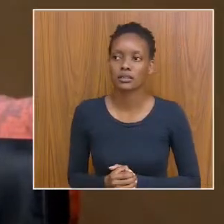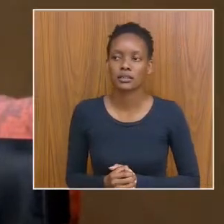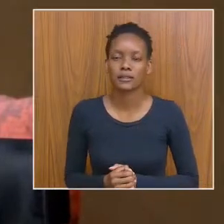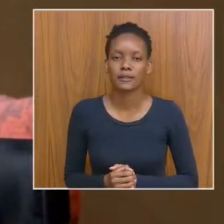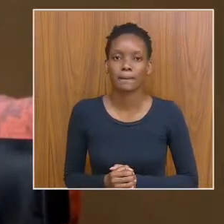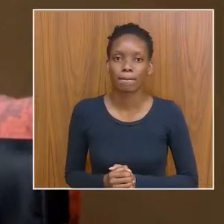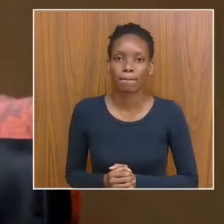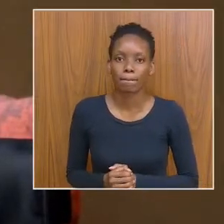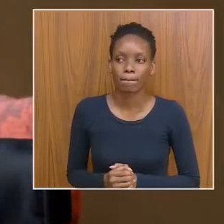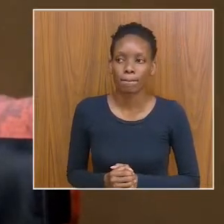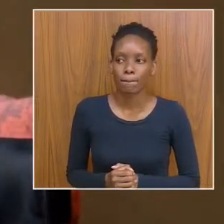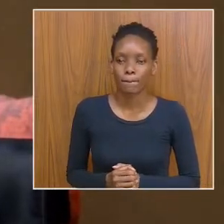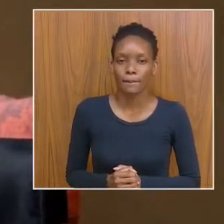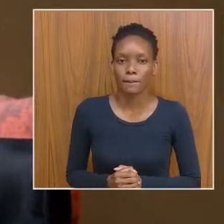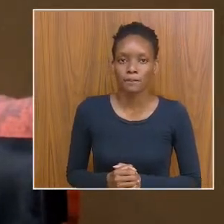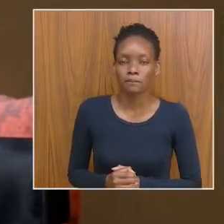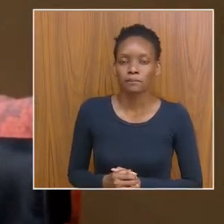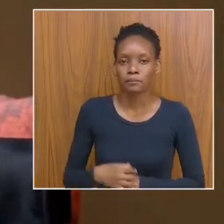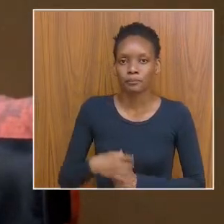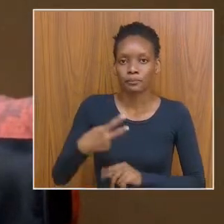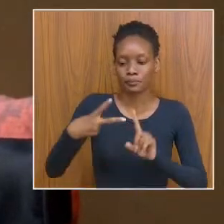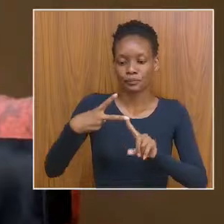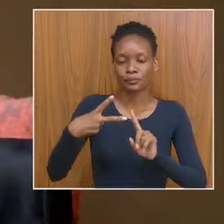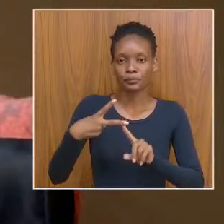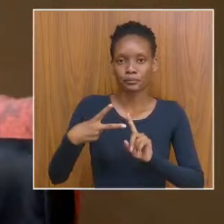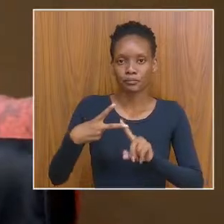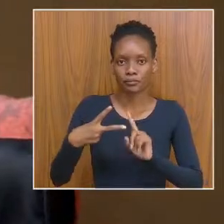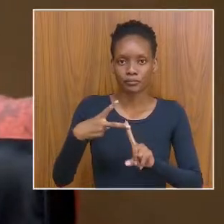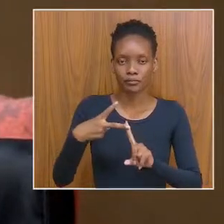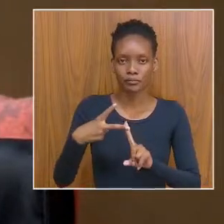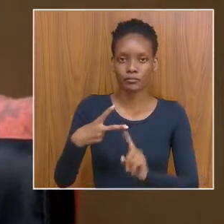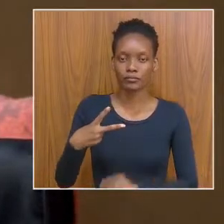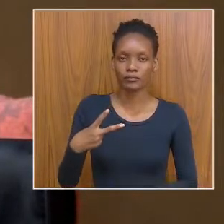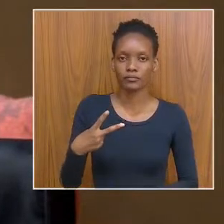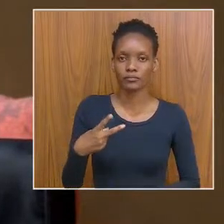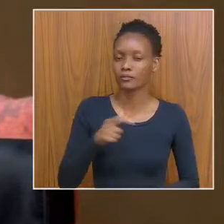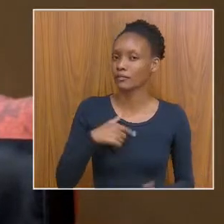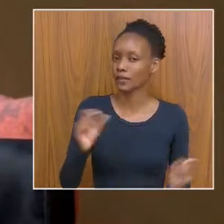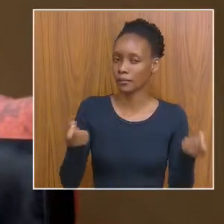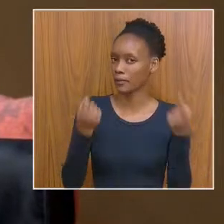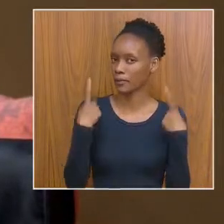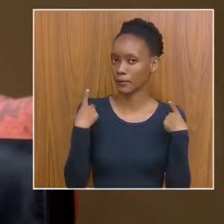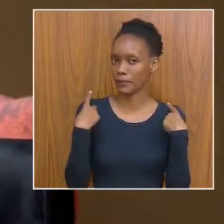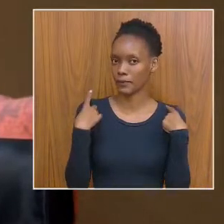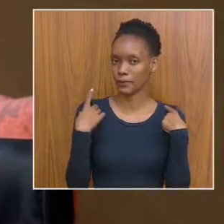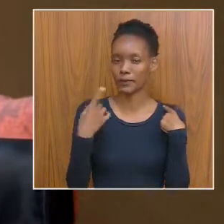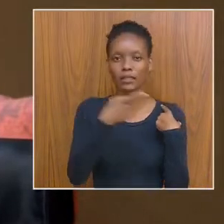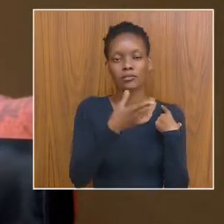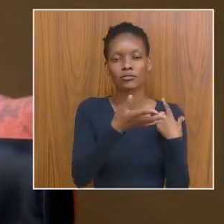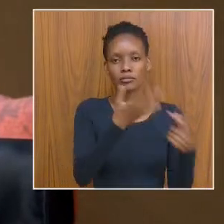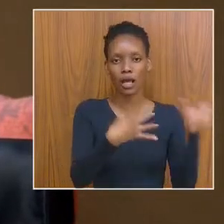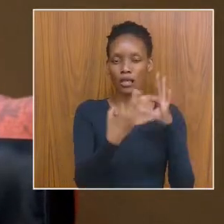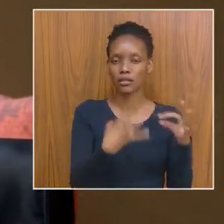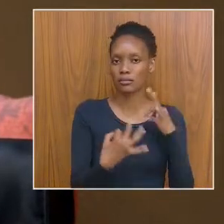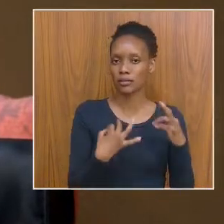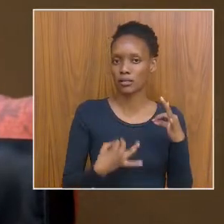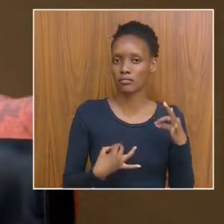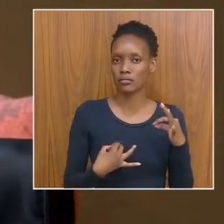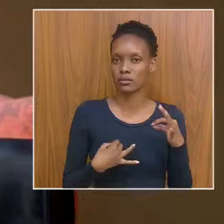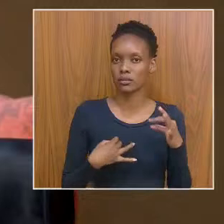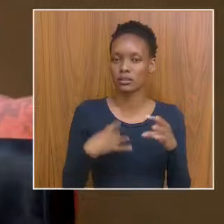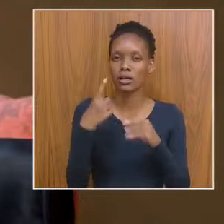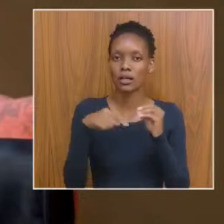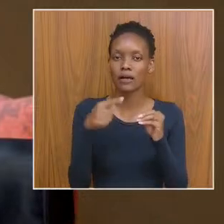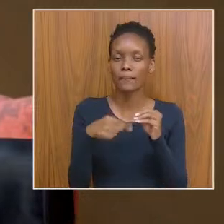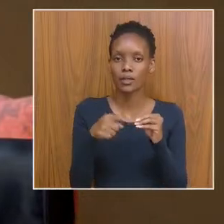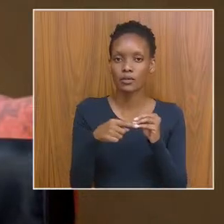their own? And secondly, tied to that, I did not understand the clarity provided on the question of